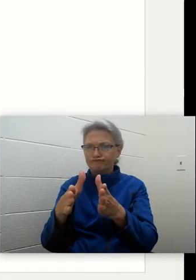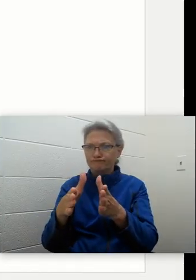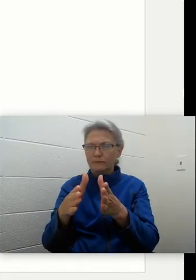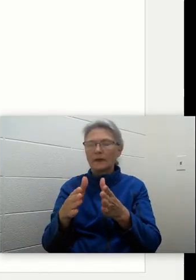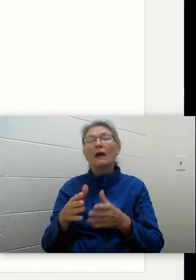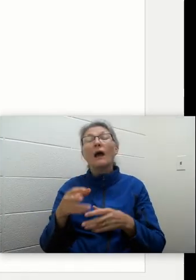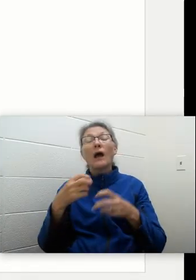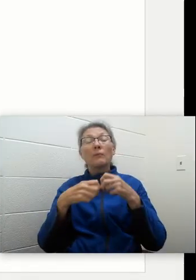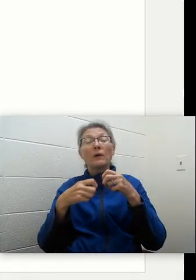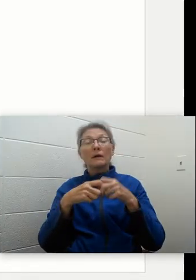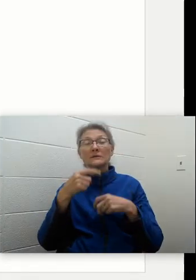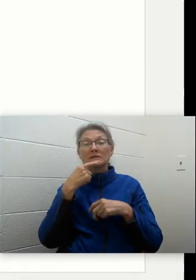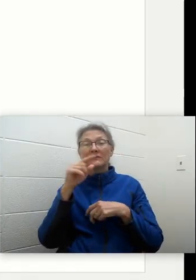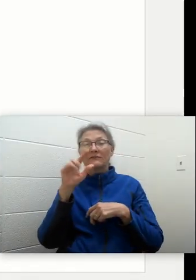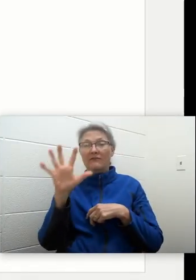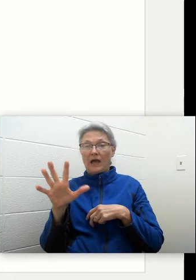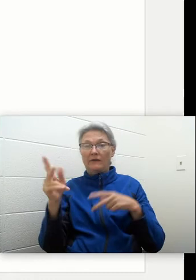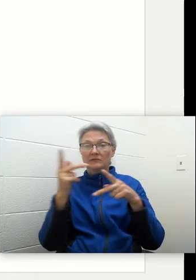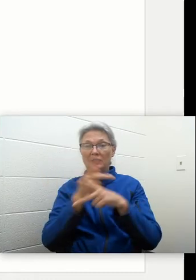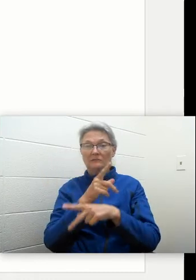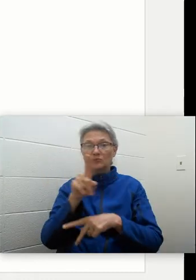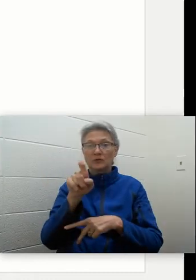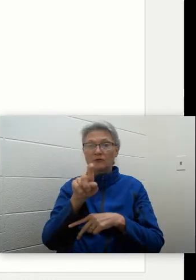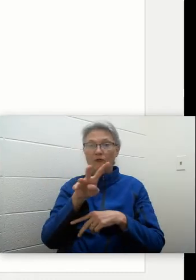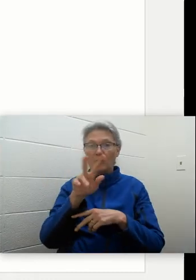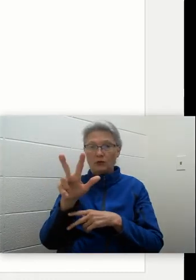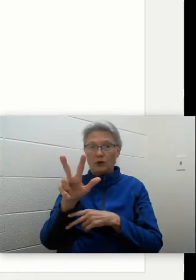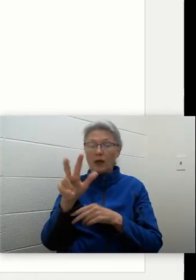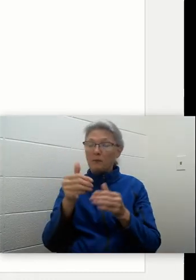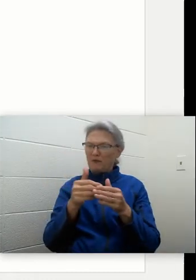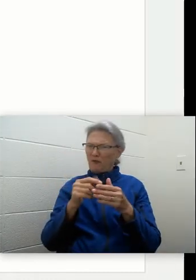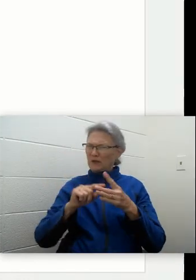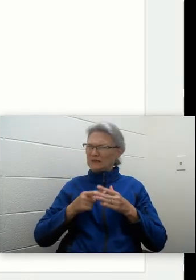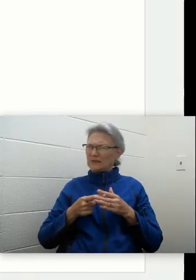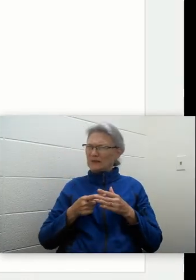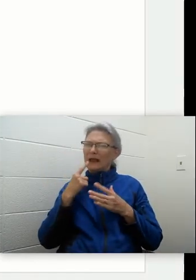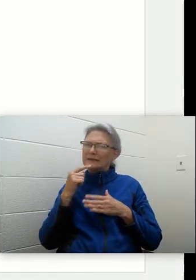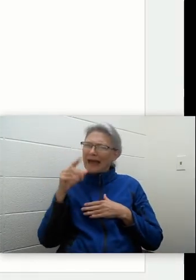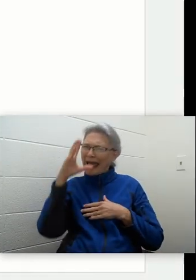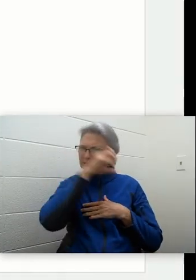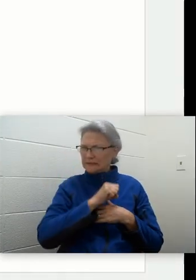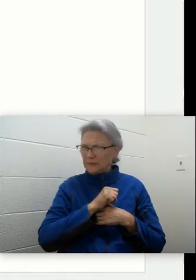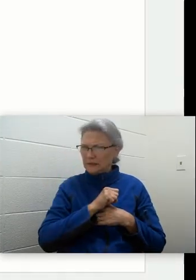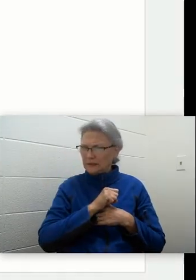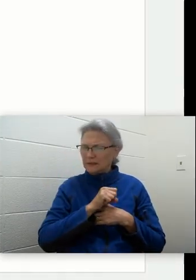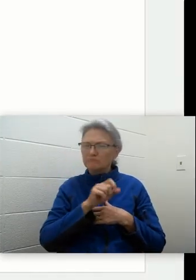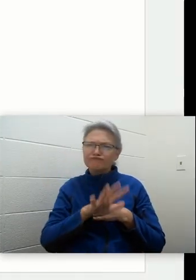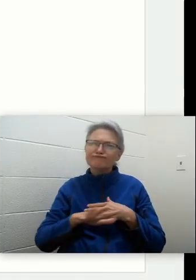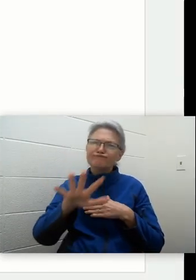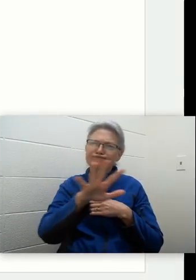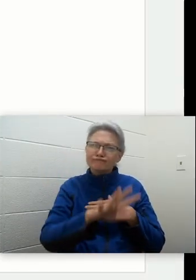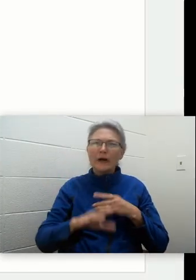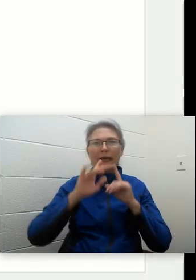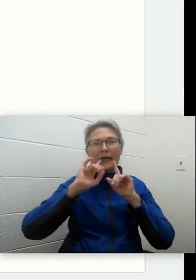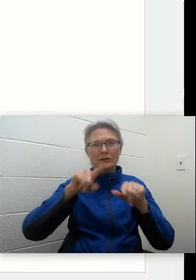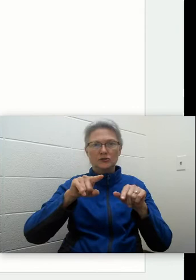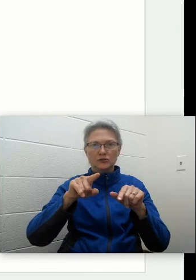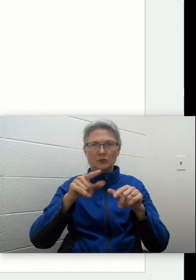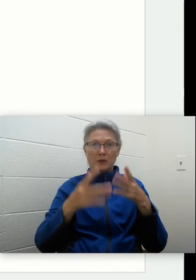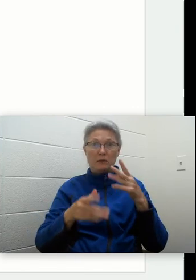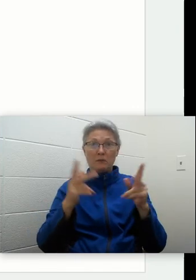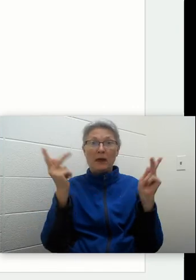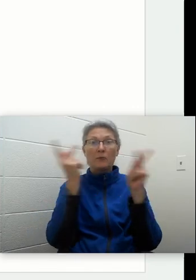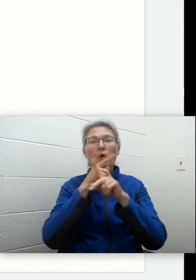times 143. Before I even get started, I like to estimate what my answer could potentially be, my